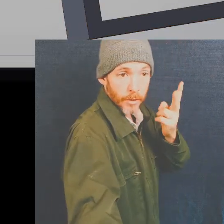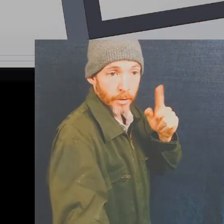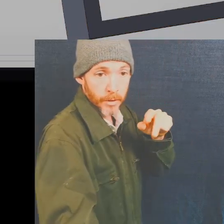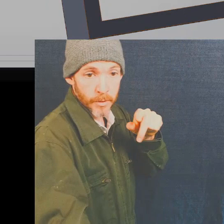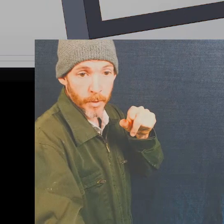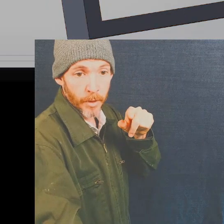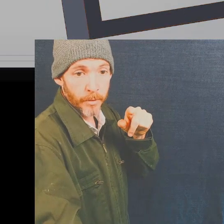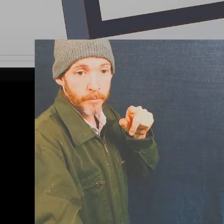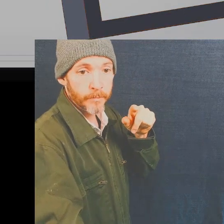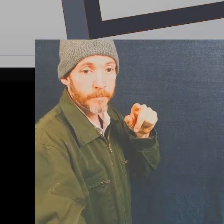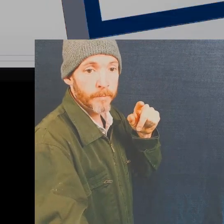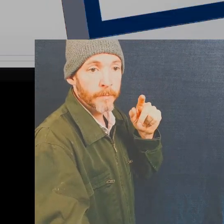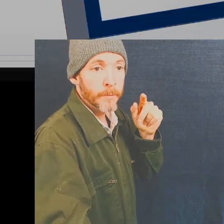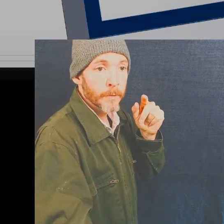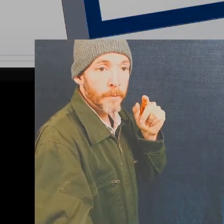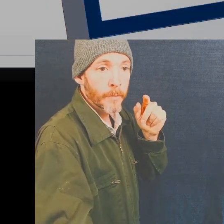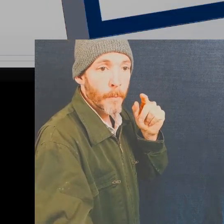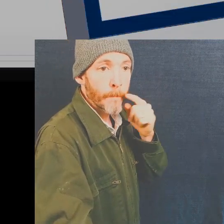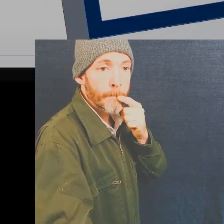let's look at this part.